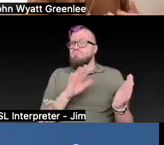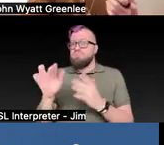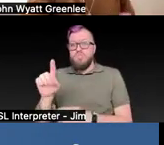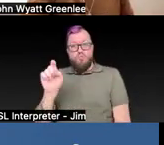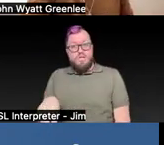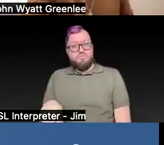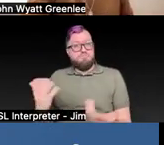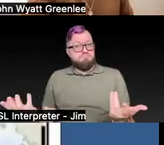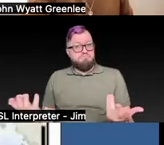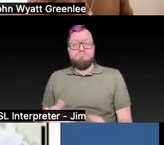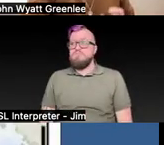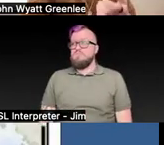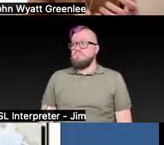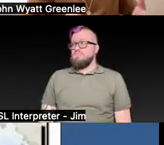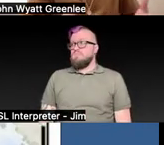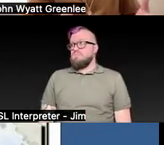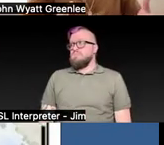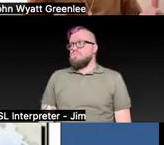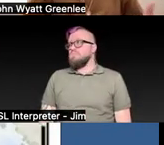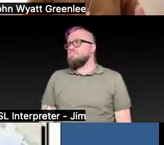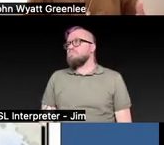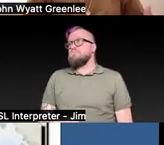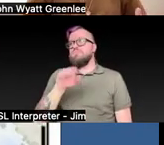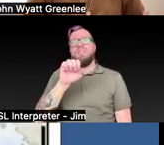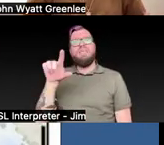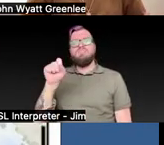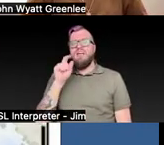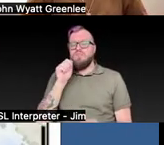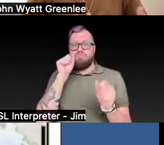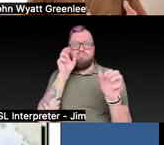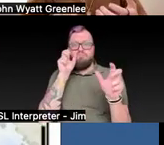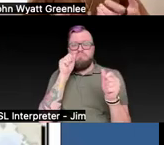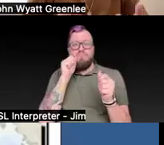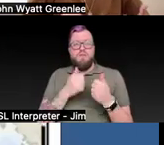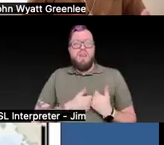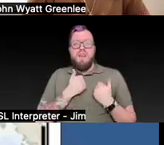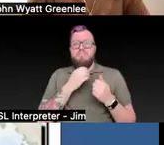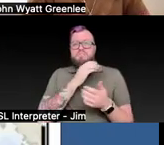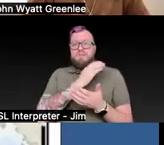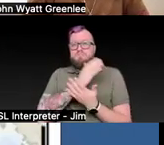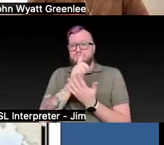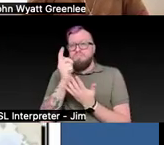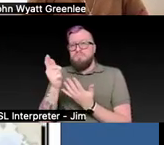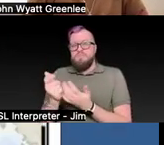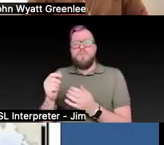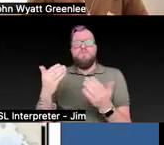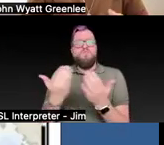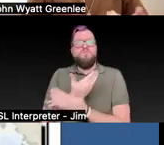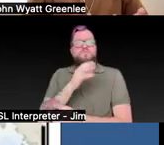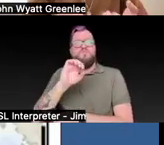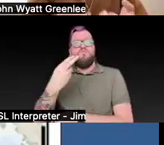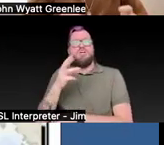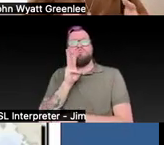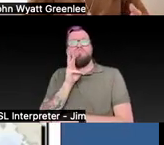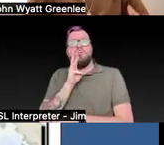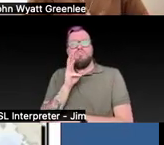that works. Right. So eels have this fantastic life cycle, these freshwater eels that I'm talking about. So they